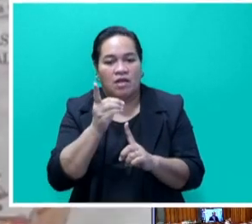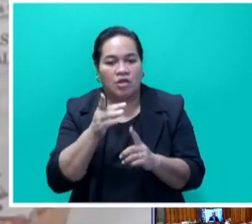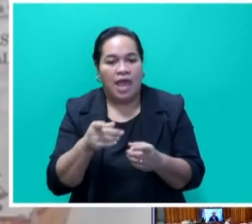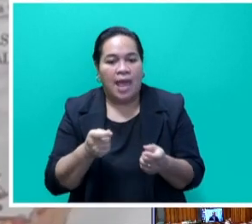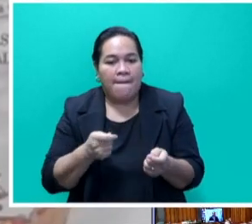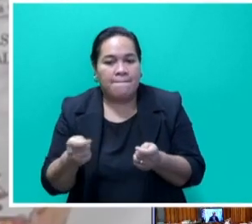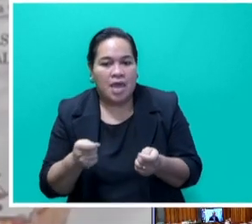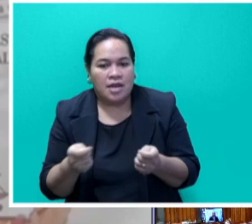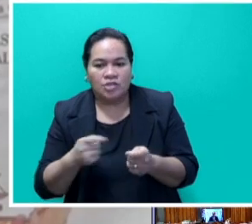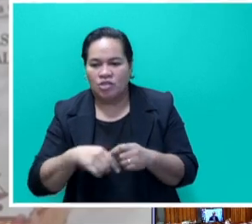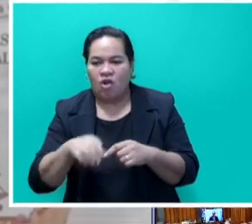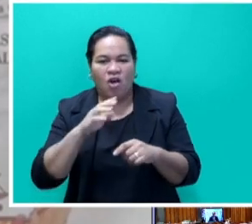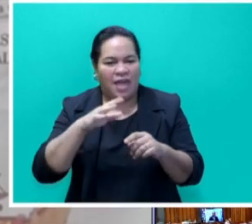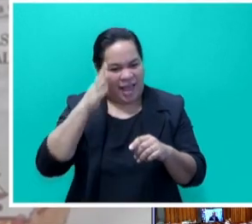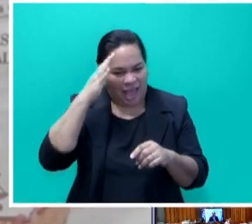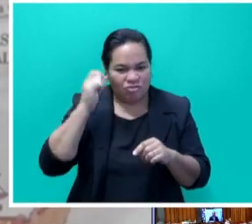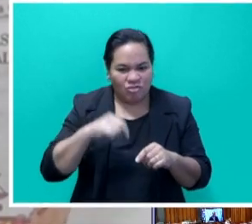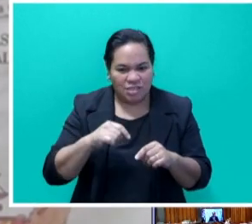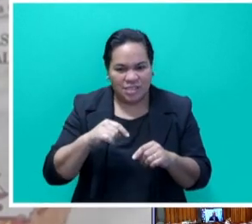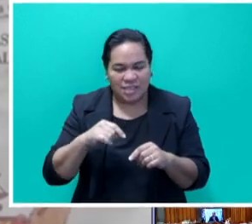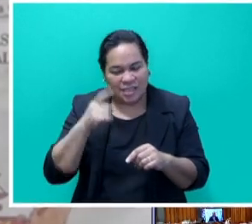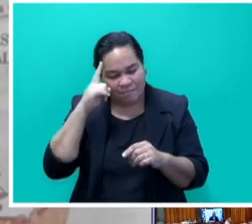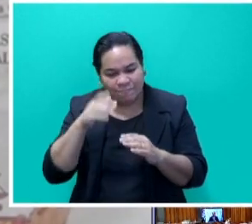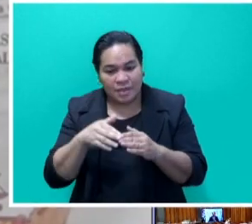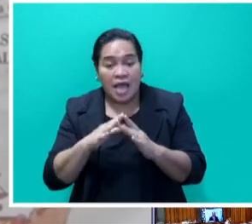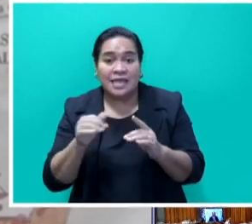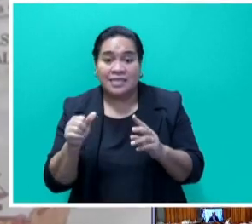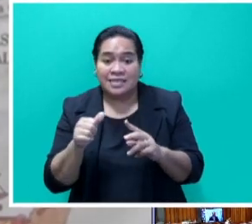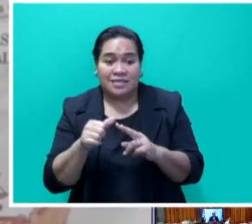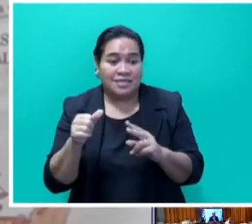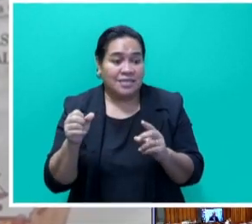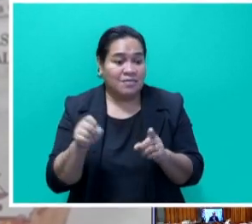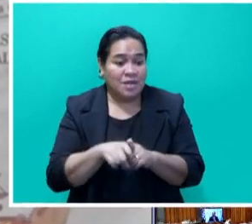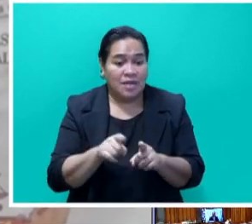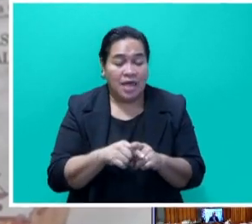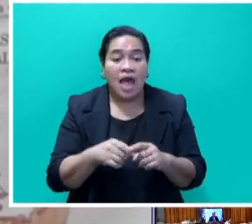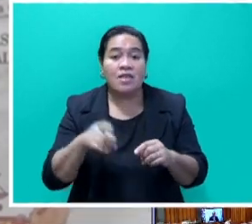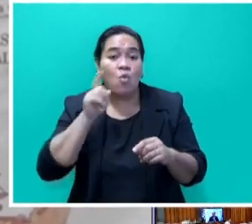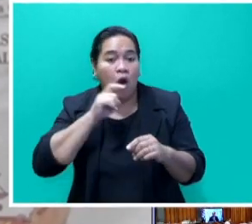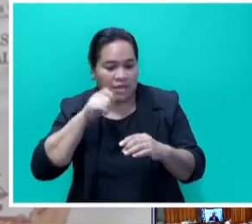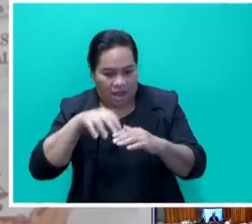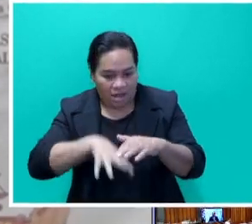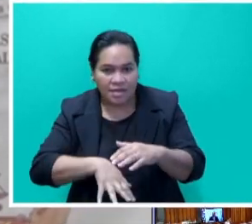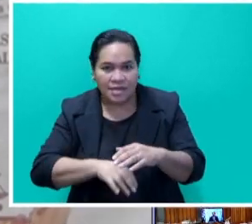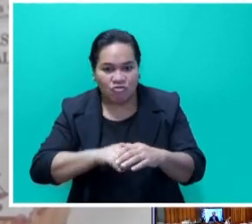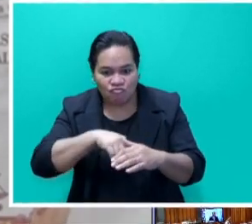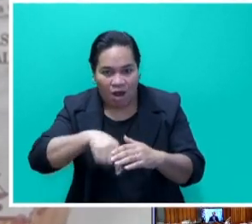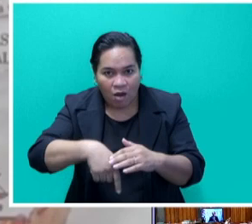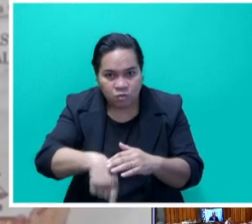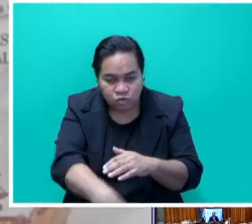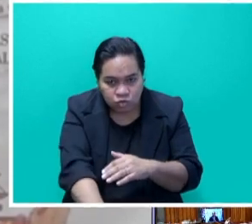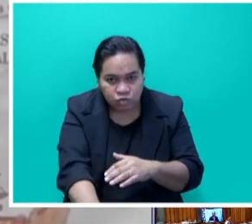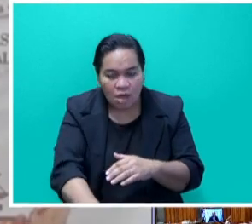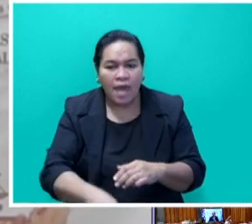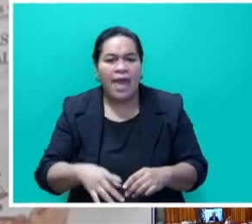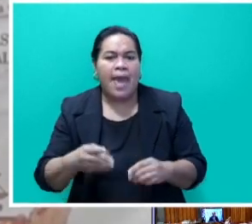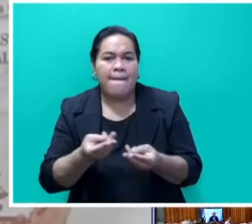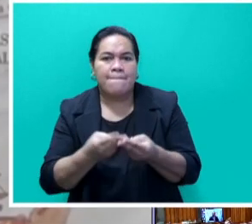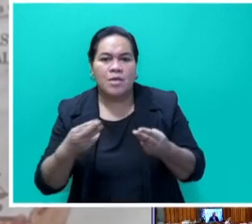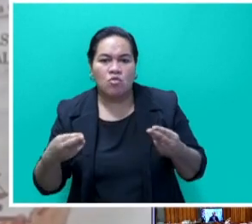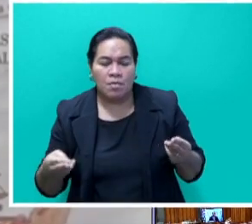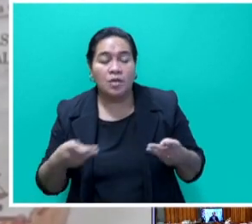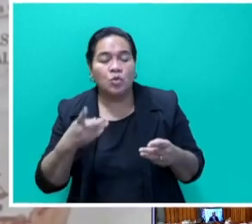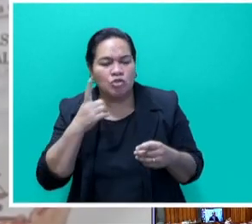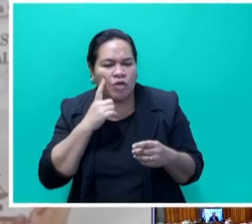land initiatives, including our country's mineral sector and groundwater resources. We will look to strike the right balance between the